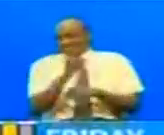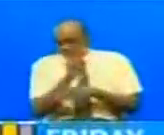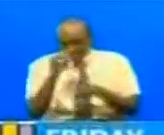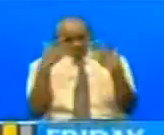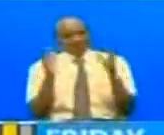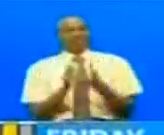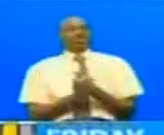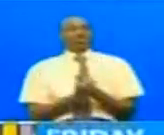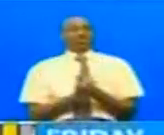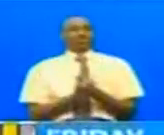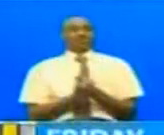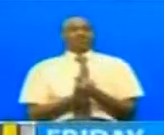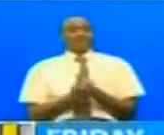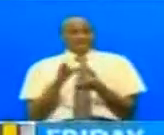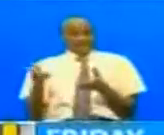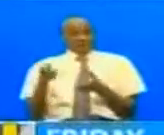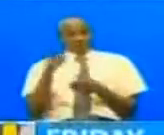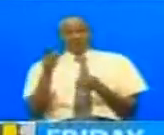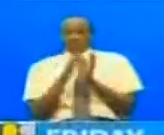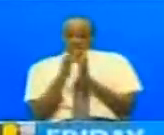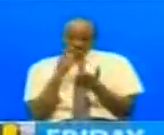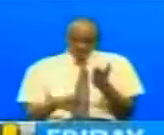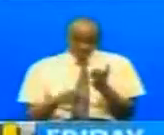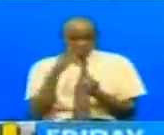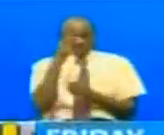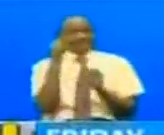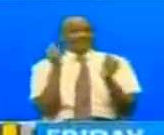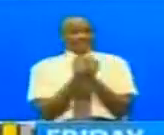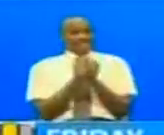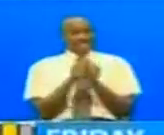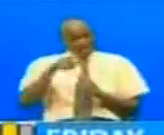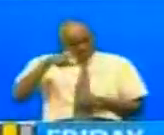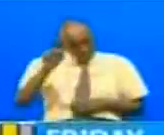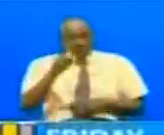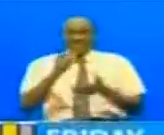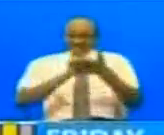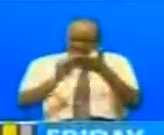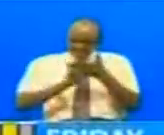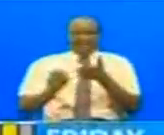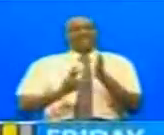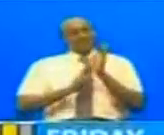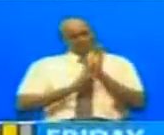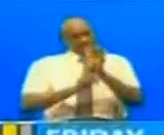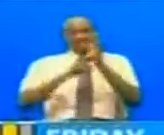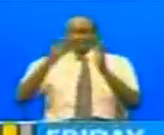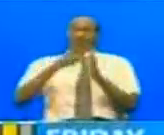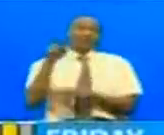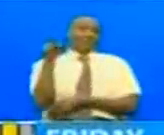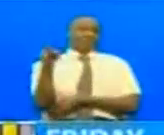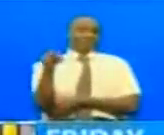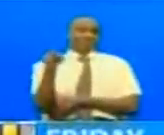factory. The correspondence continues into 2010, with Bolo again writing on behalf of Metal Refinery